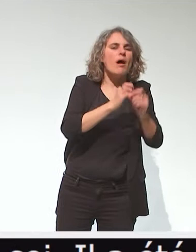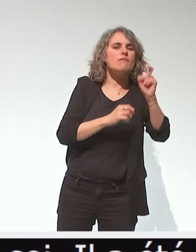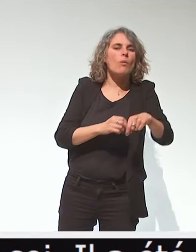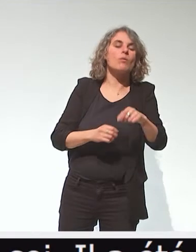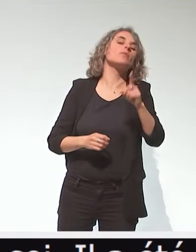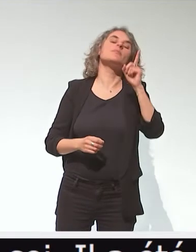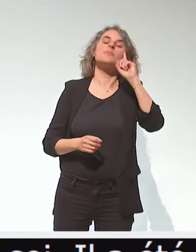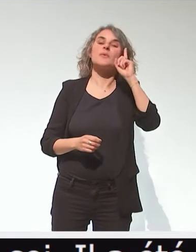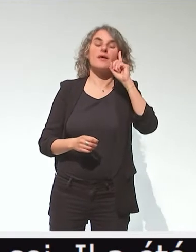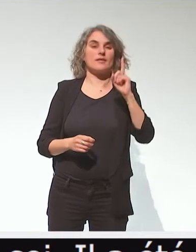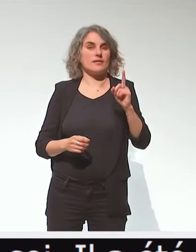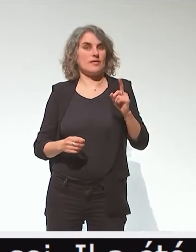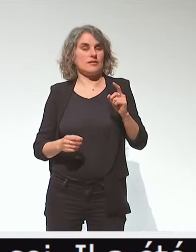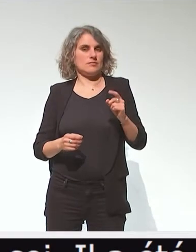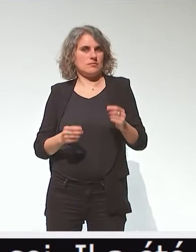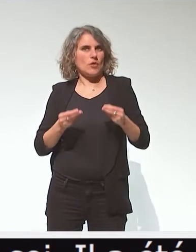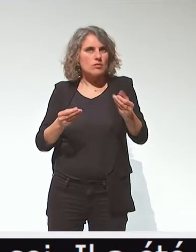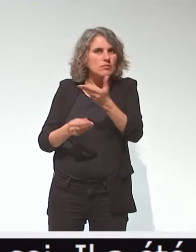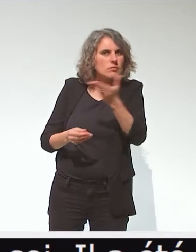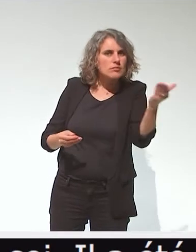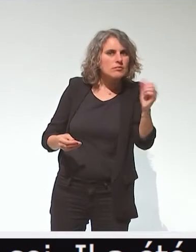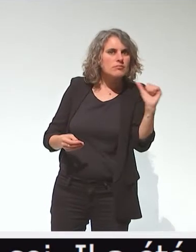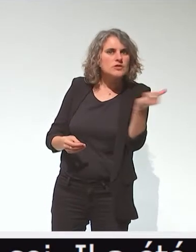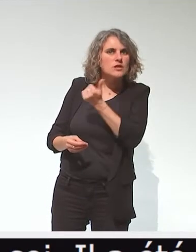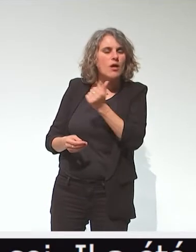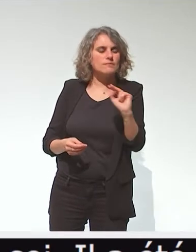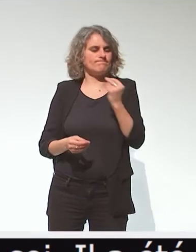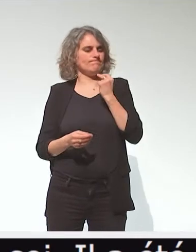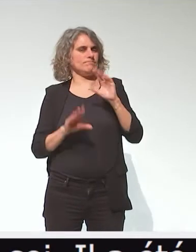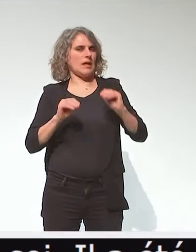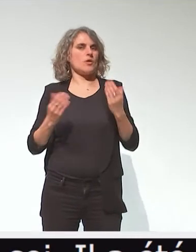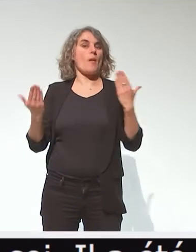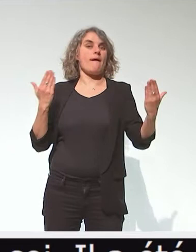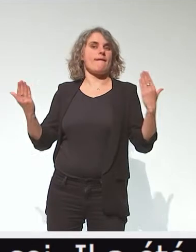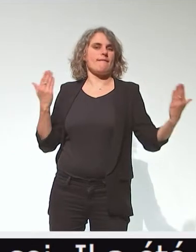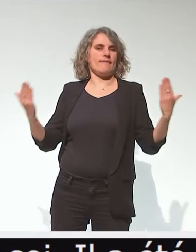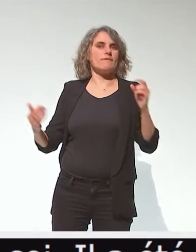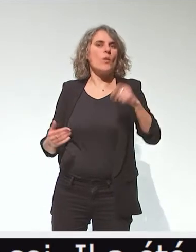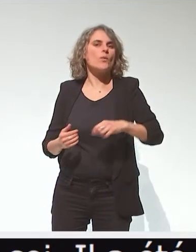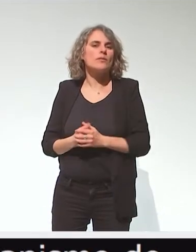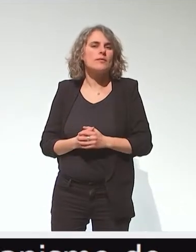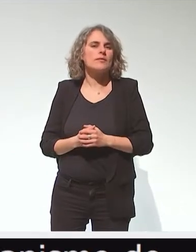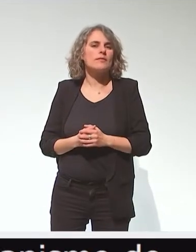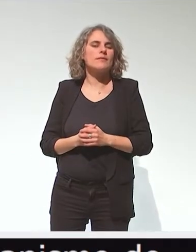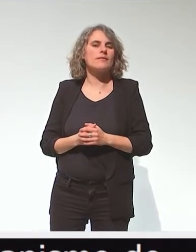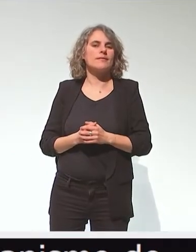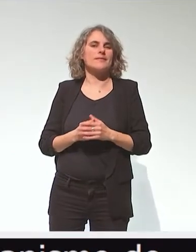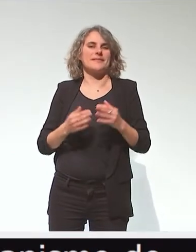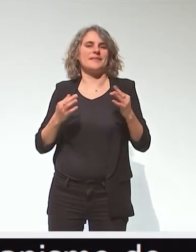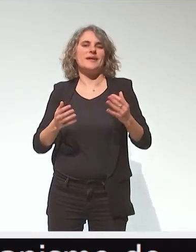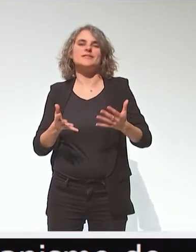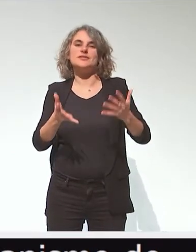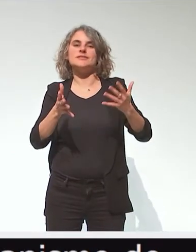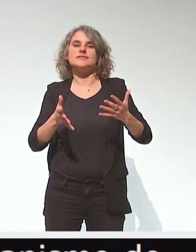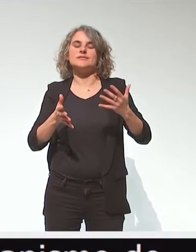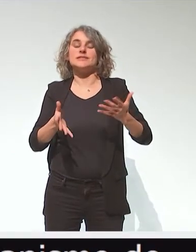today in comparison to 5 or 10 years back? Because otherwise we tend to stick